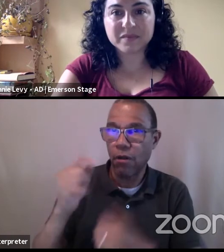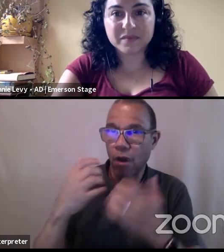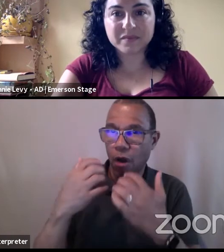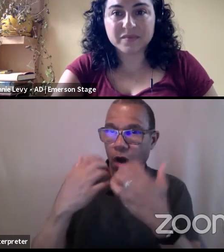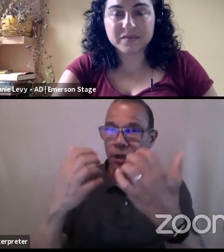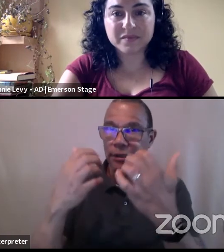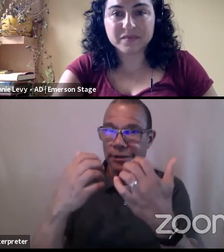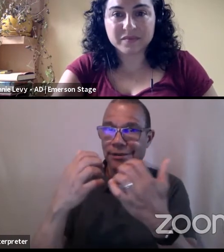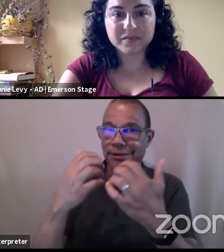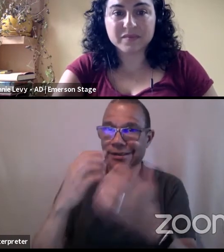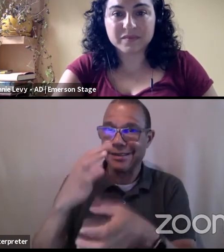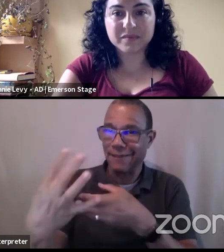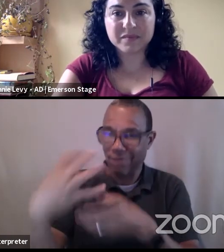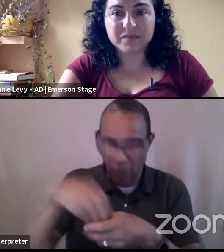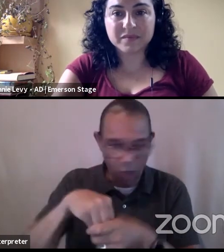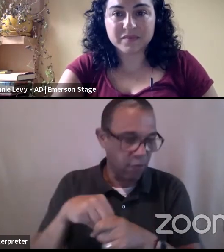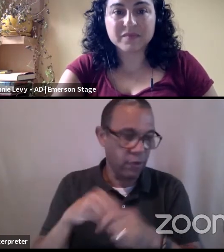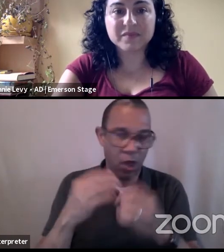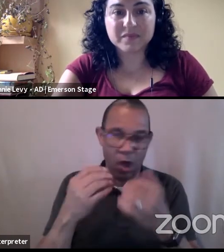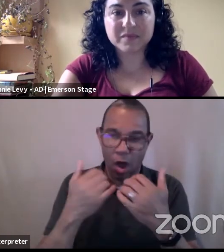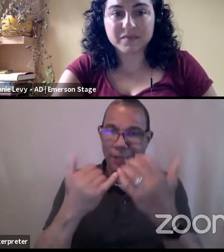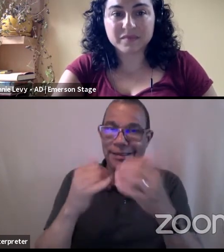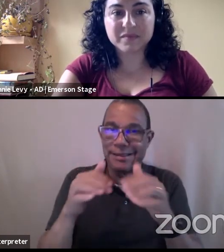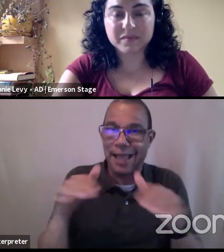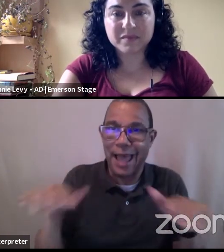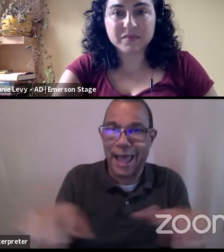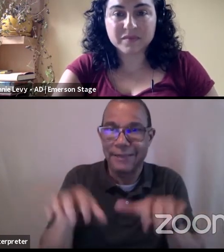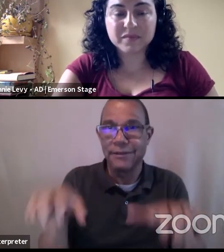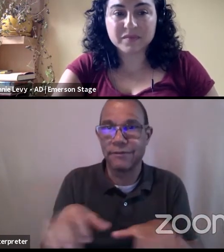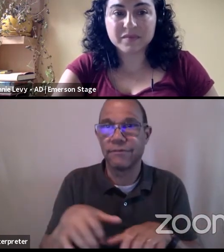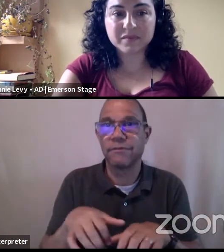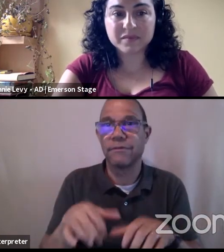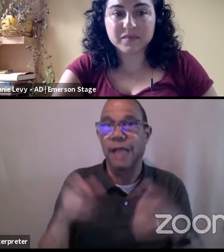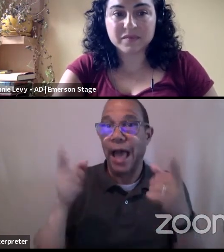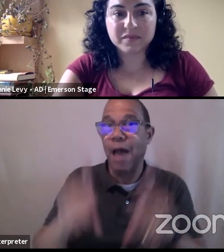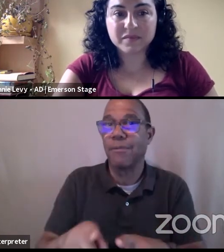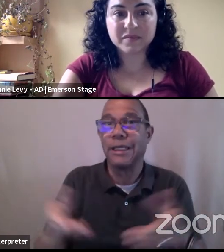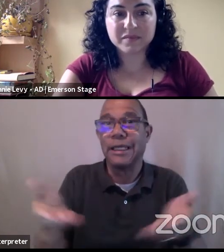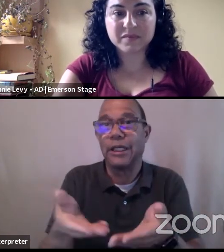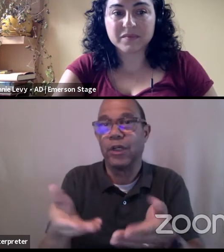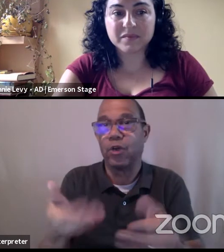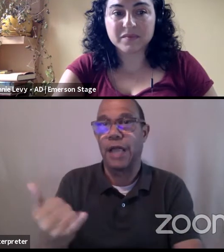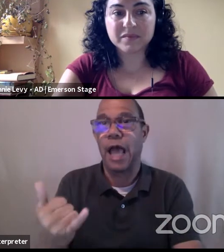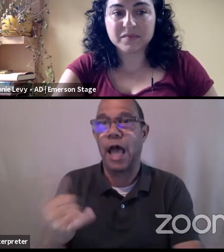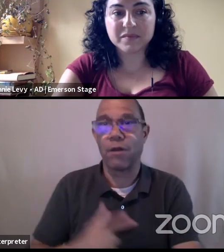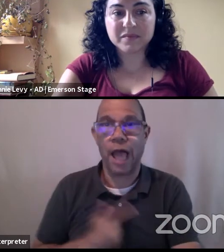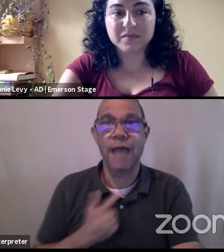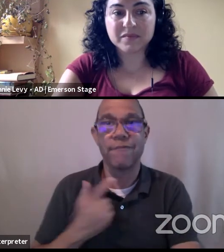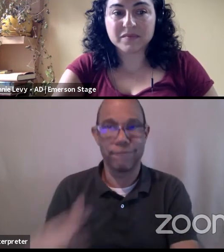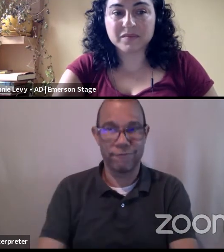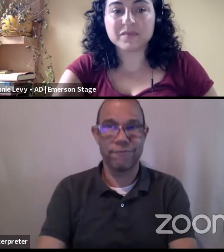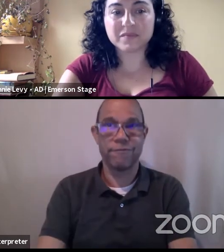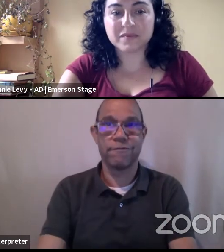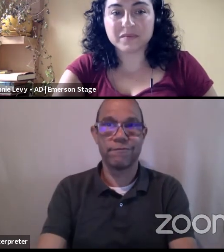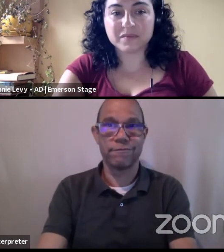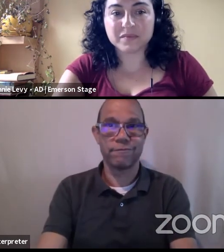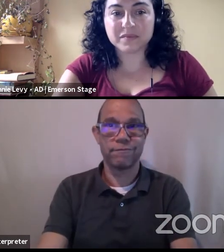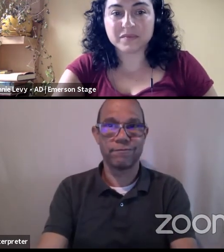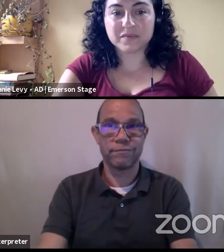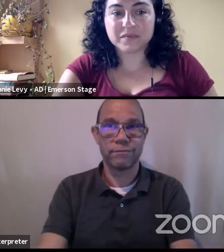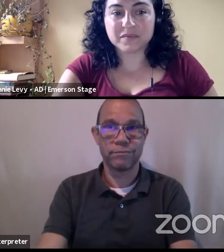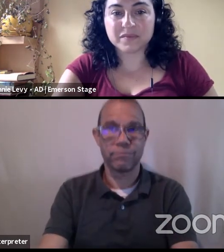It's happening here and now live. And the audience knows that they can be called upon to